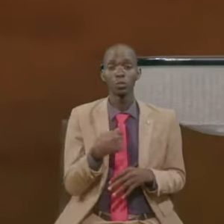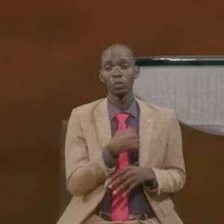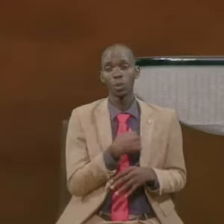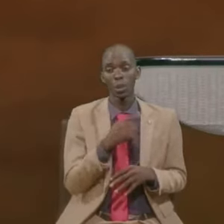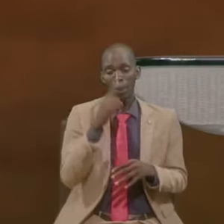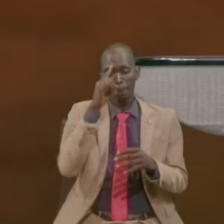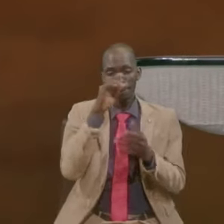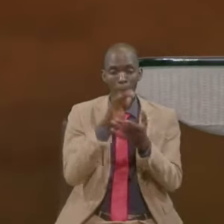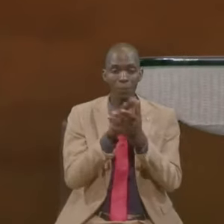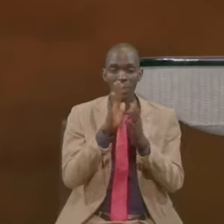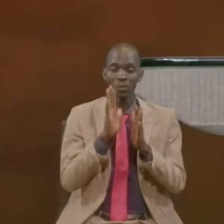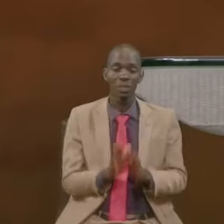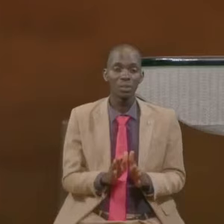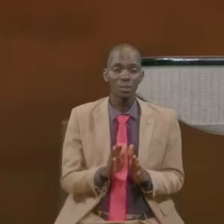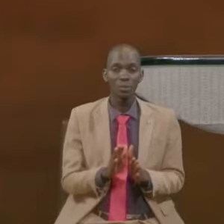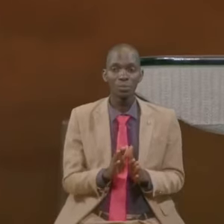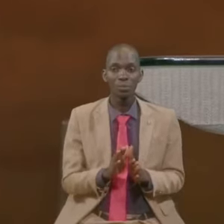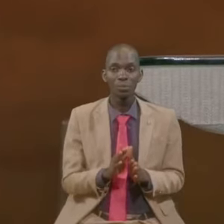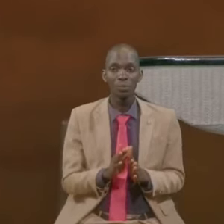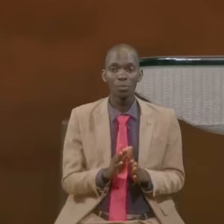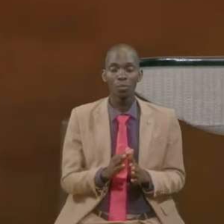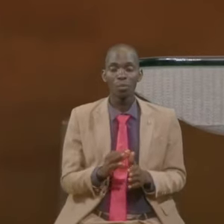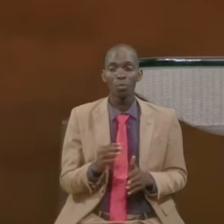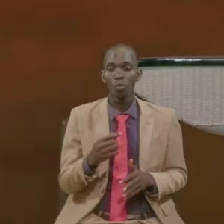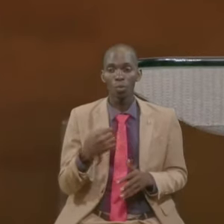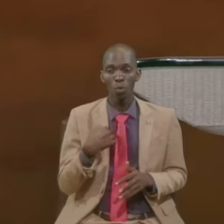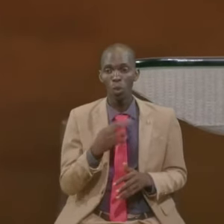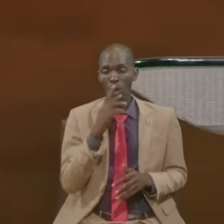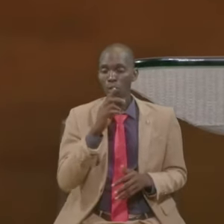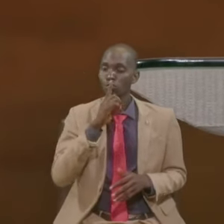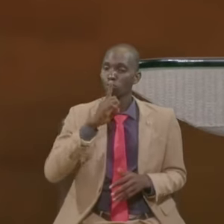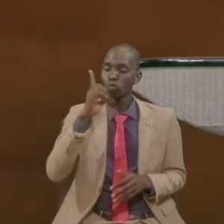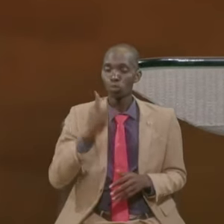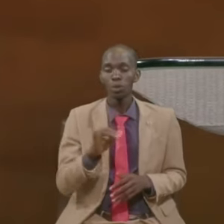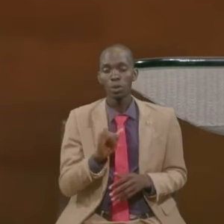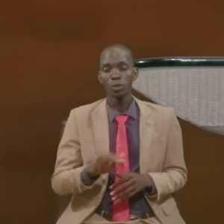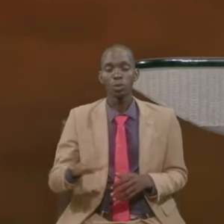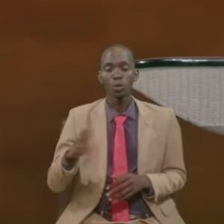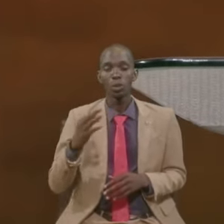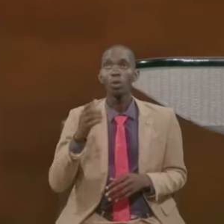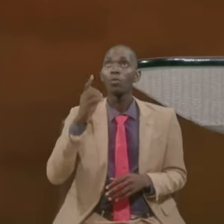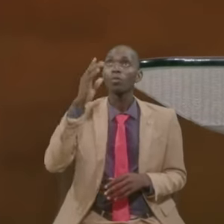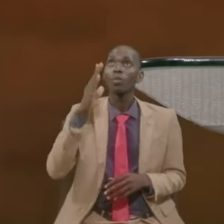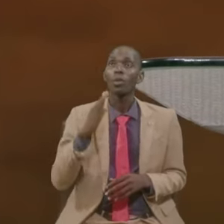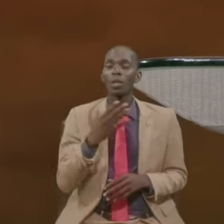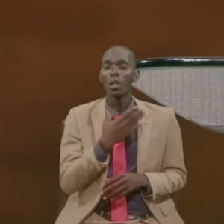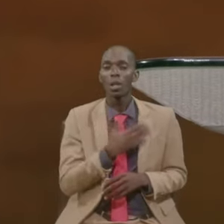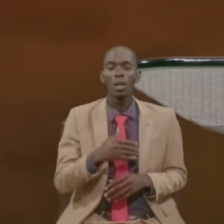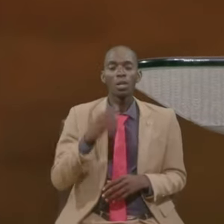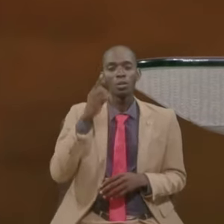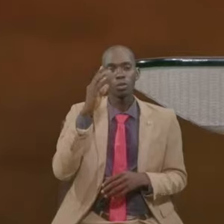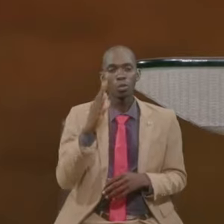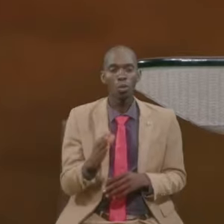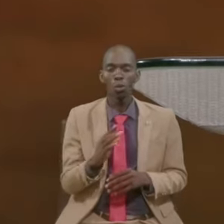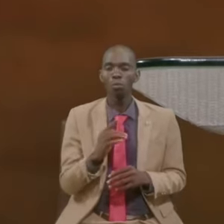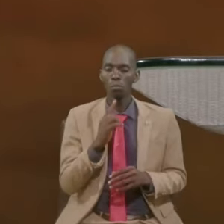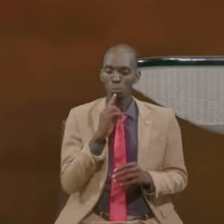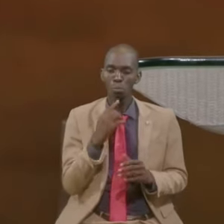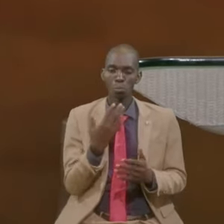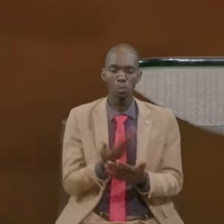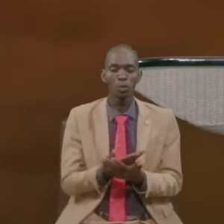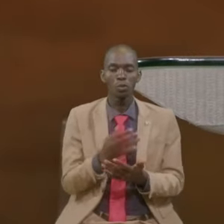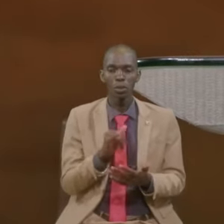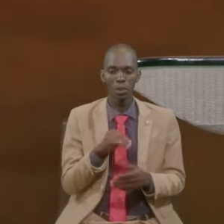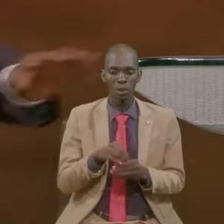believers are truly children of God, and God bears witness with your heart, you